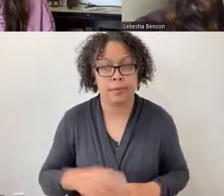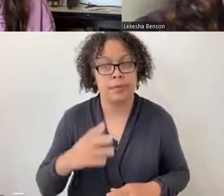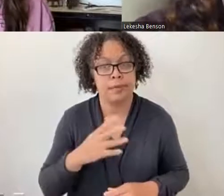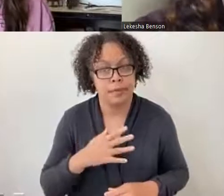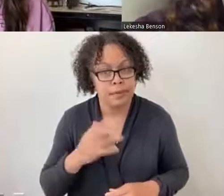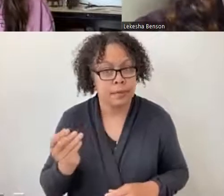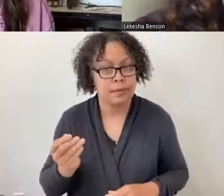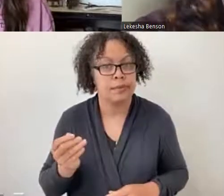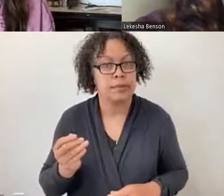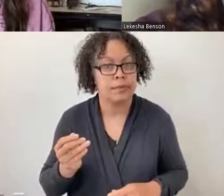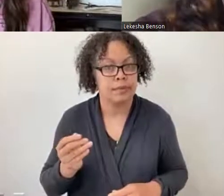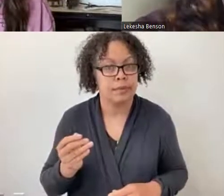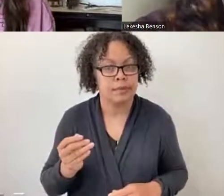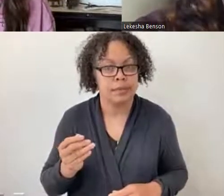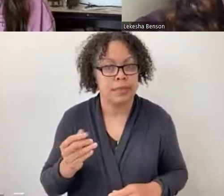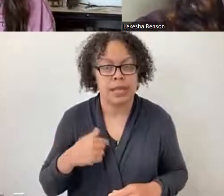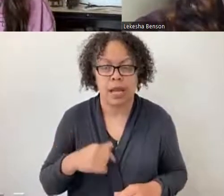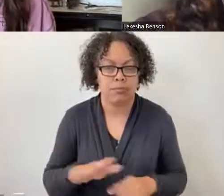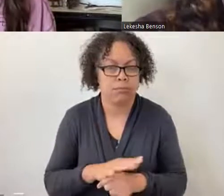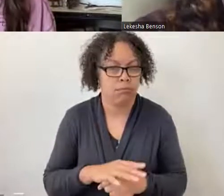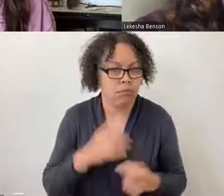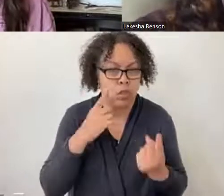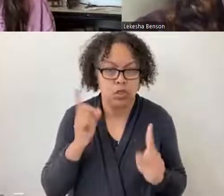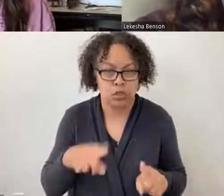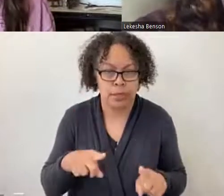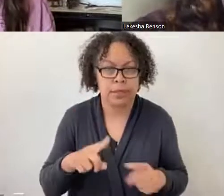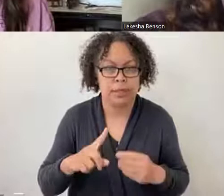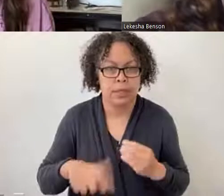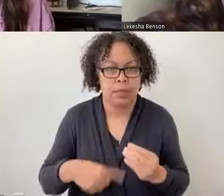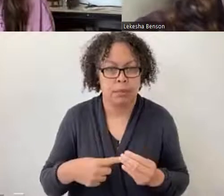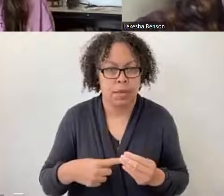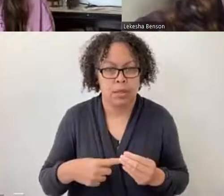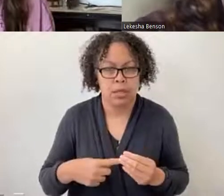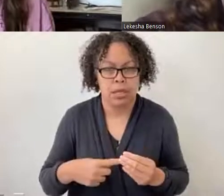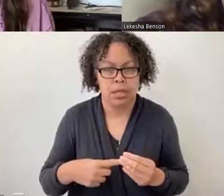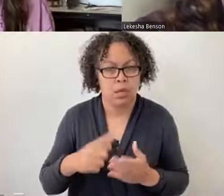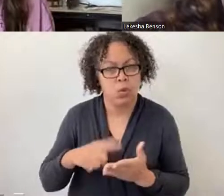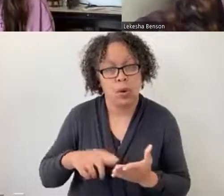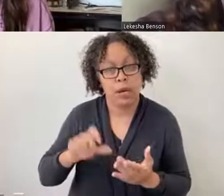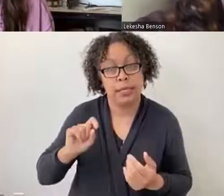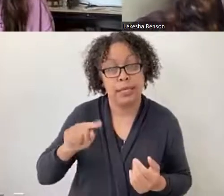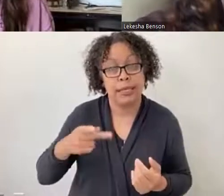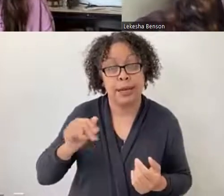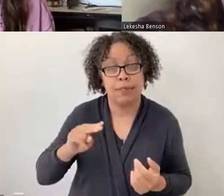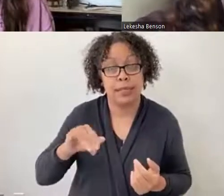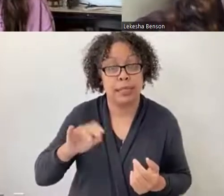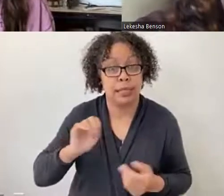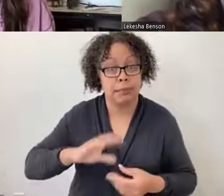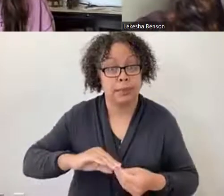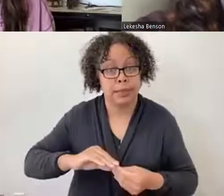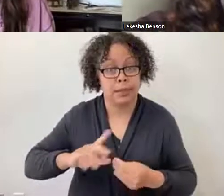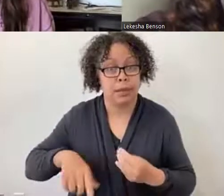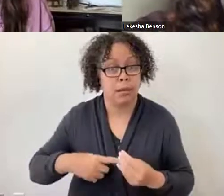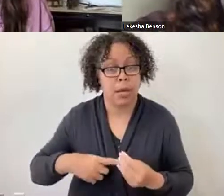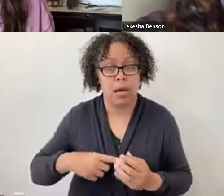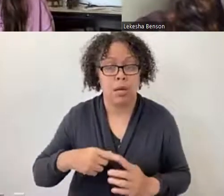always, I can completely agree about what Stephanie was saying in the fact that